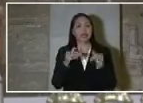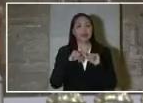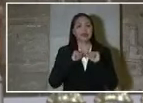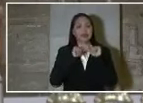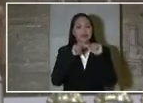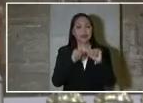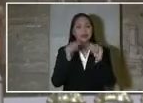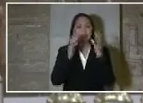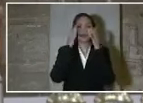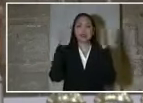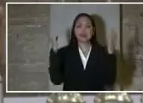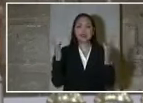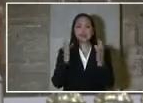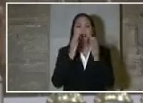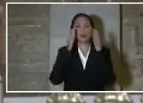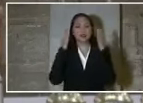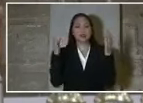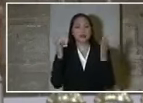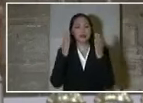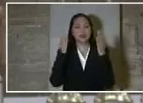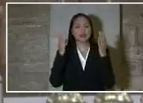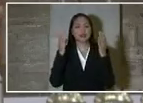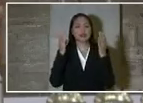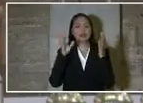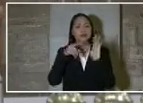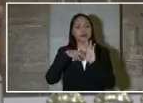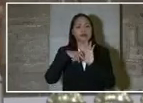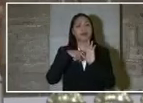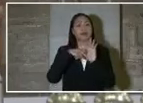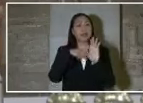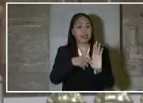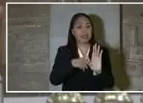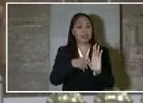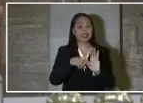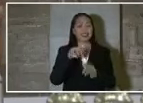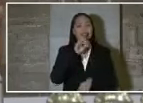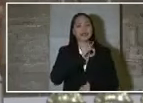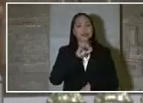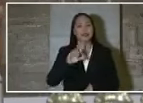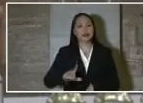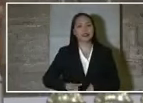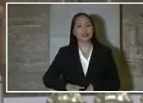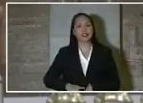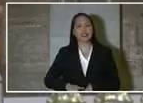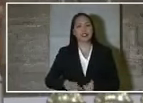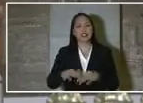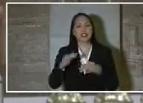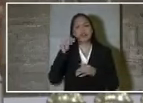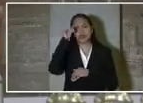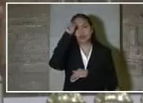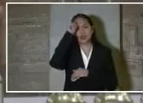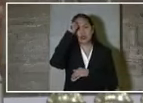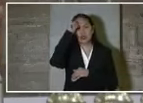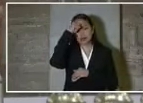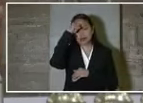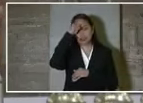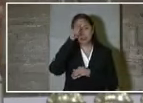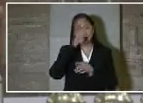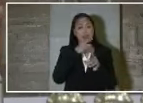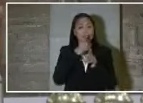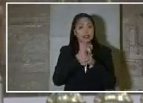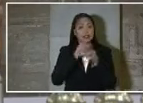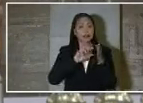this celebration of the Epiphany of the Lord, let us be reminded that the